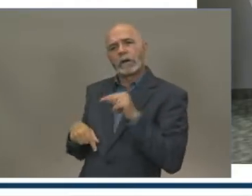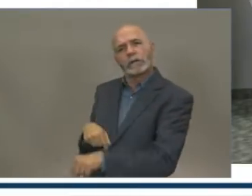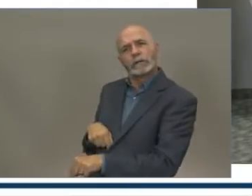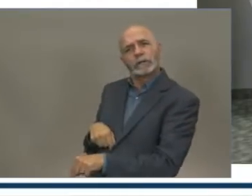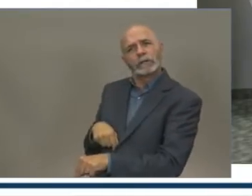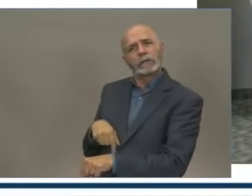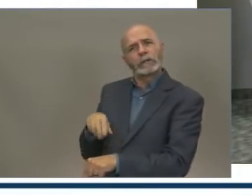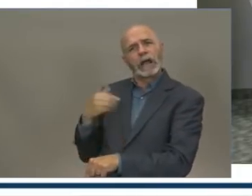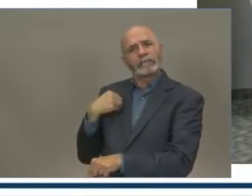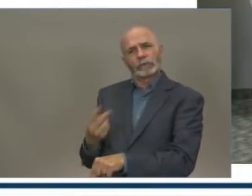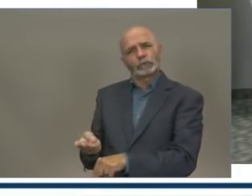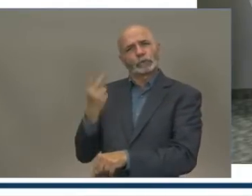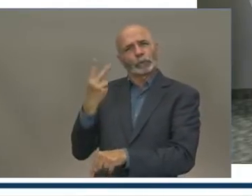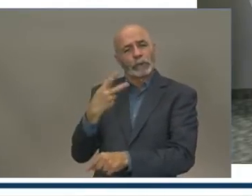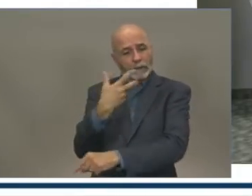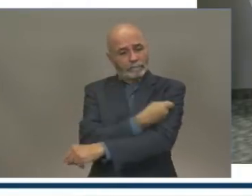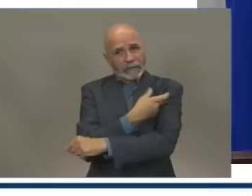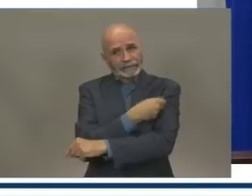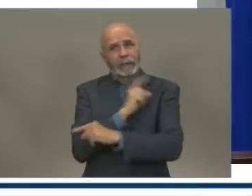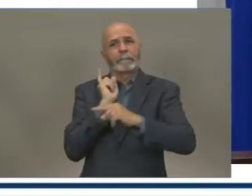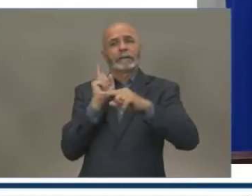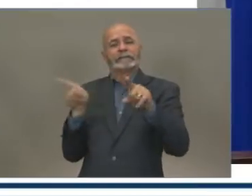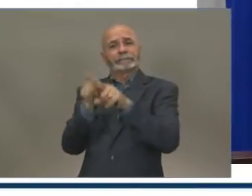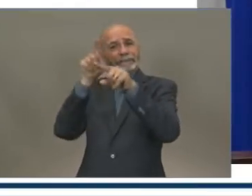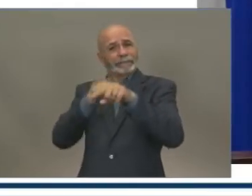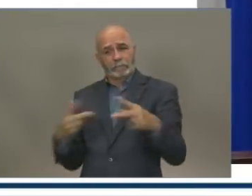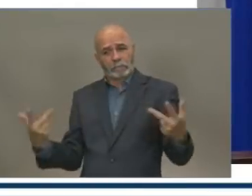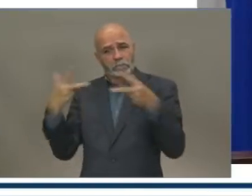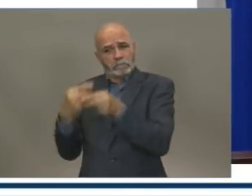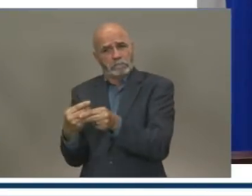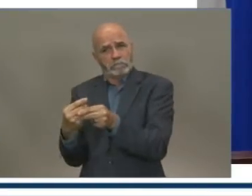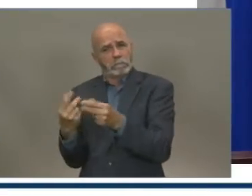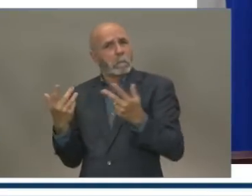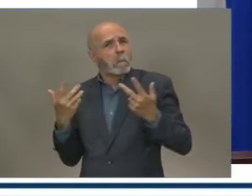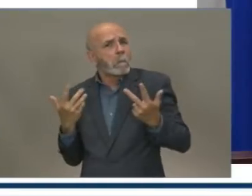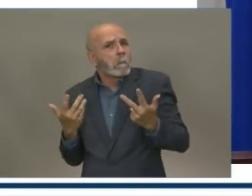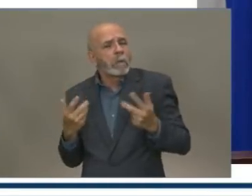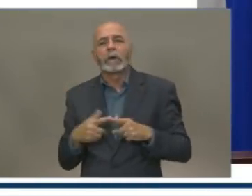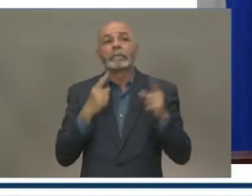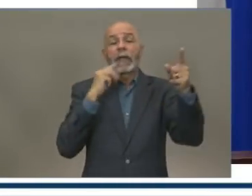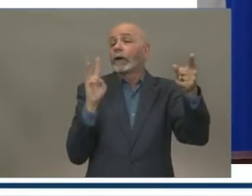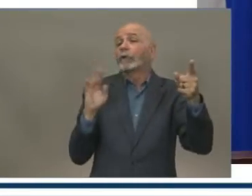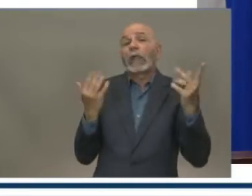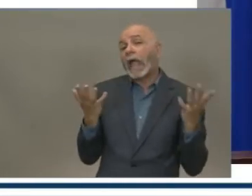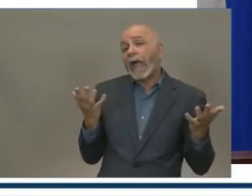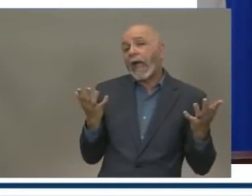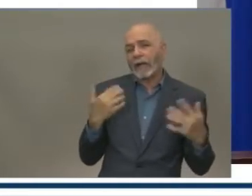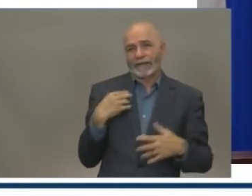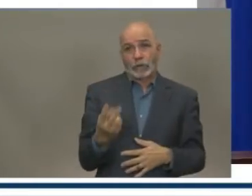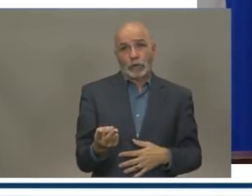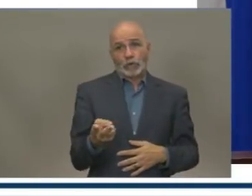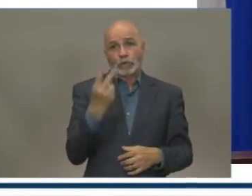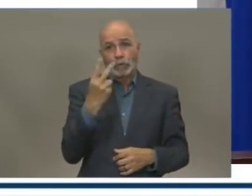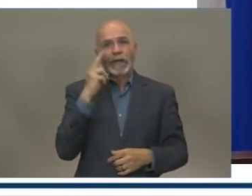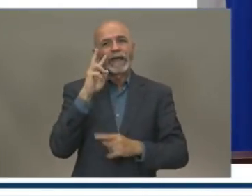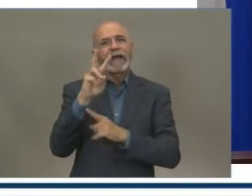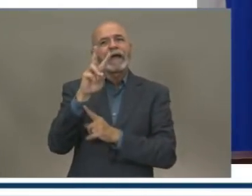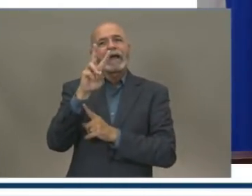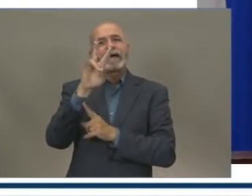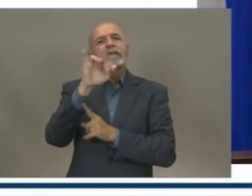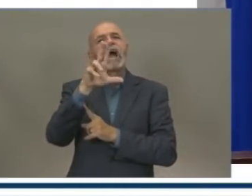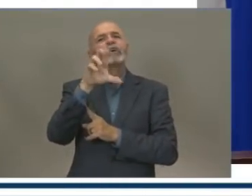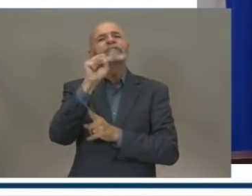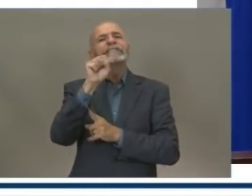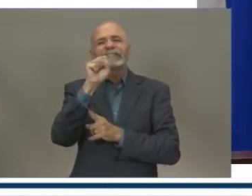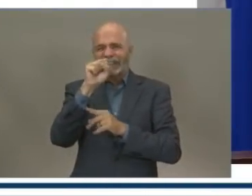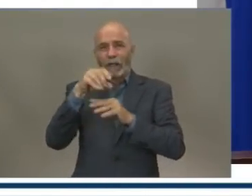time? Essentially because we're quite likely to have 2 viruses circulating, and you need both. We don't know for sure